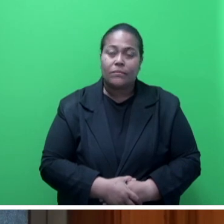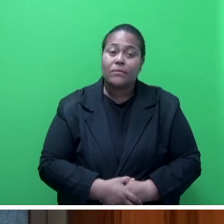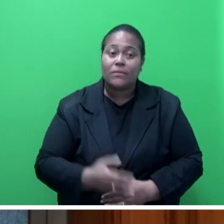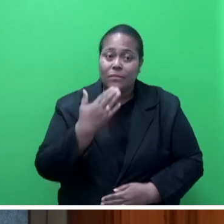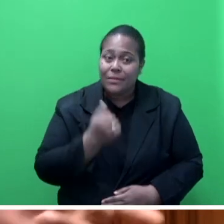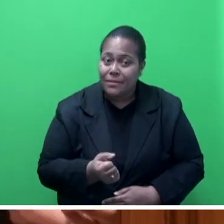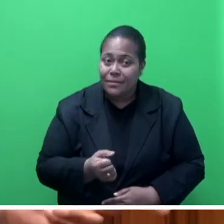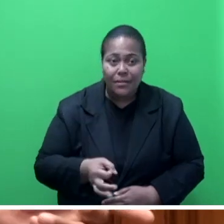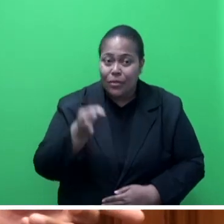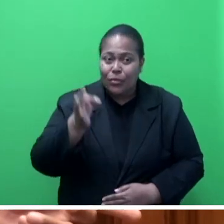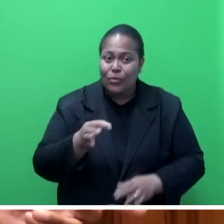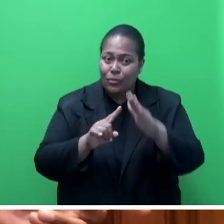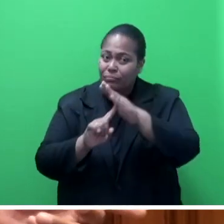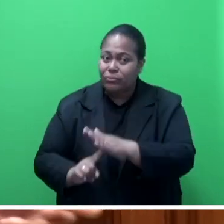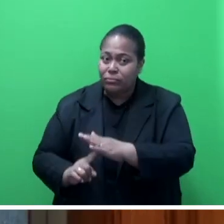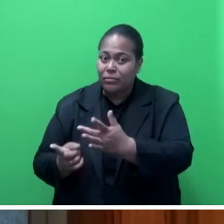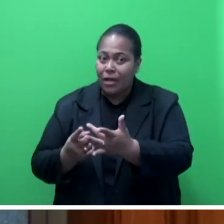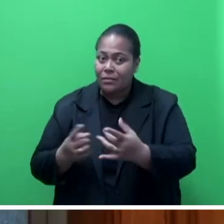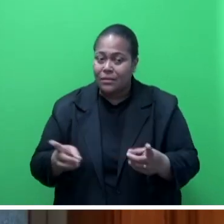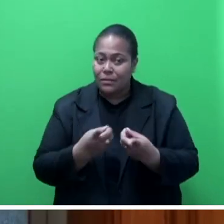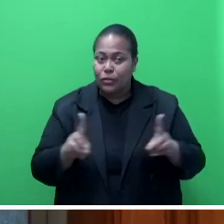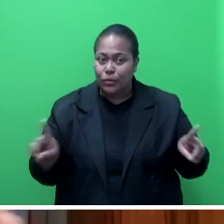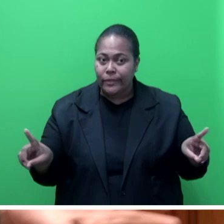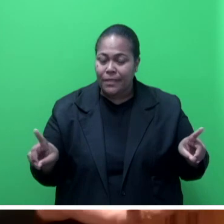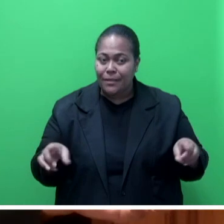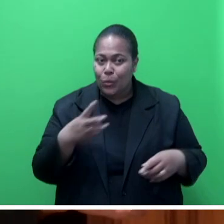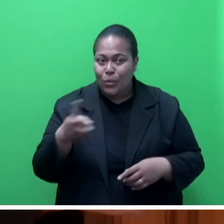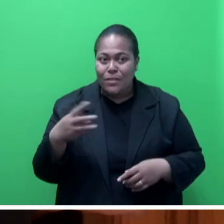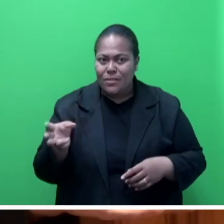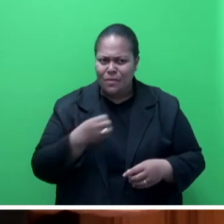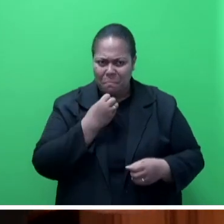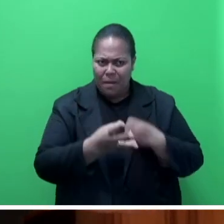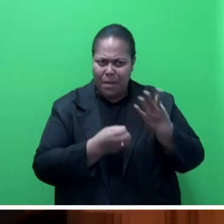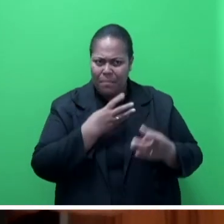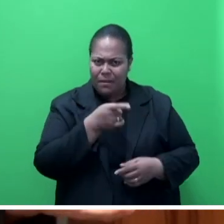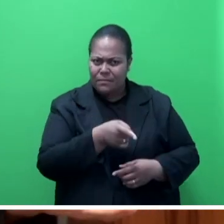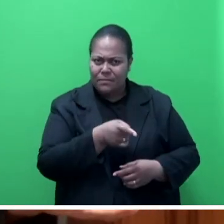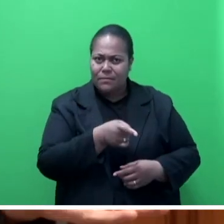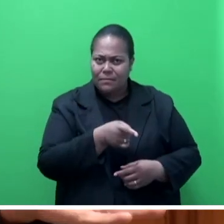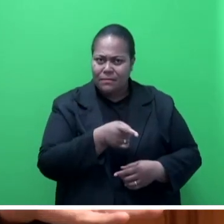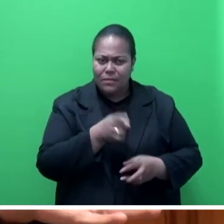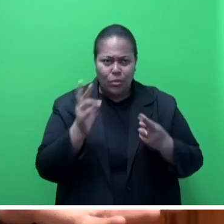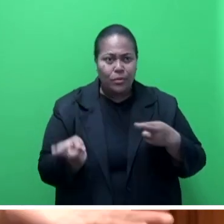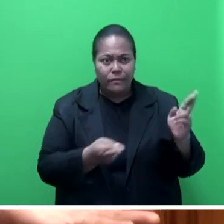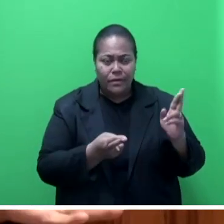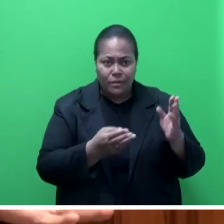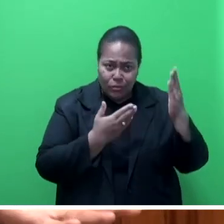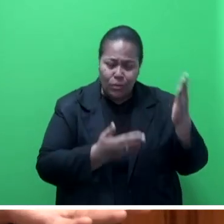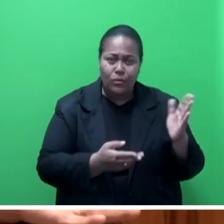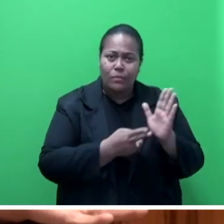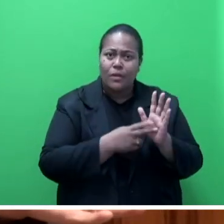manner. As Honorable PM has referred to Honorable Nawaikula,